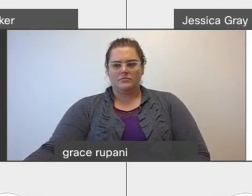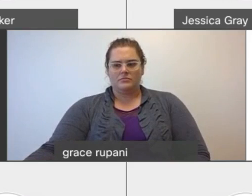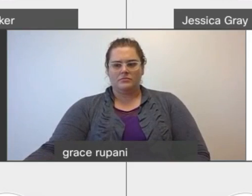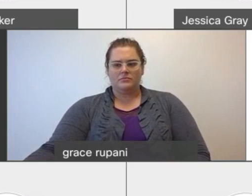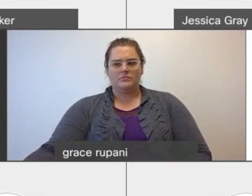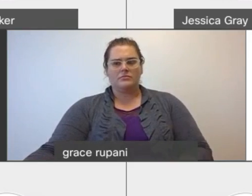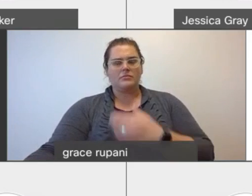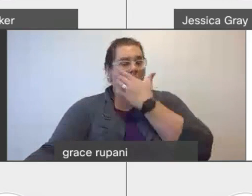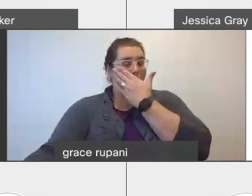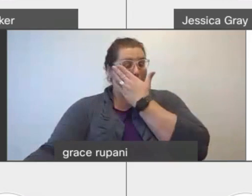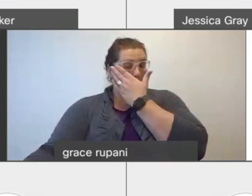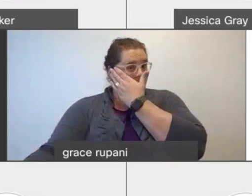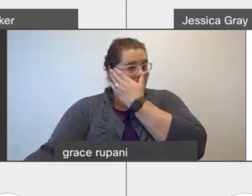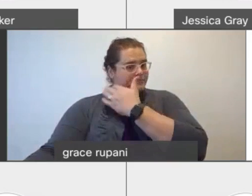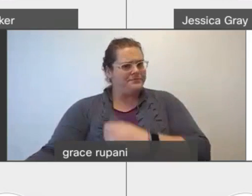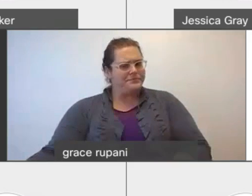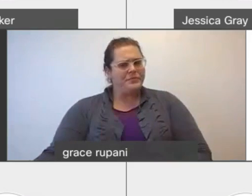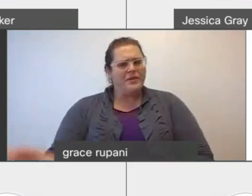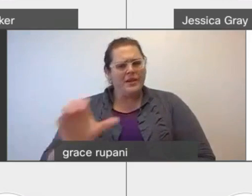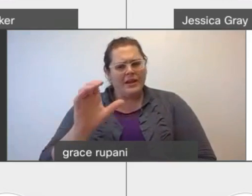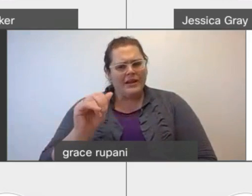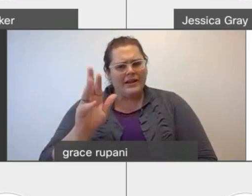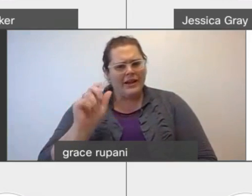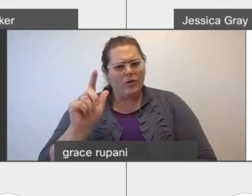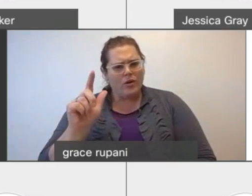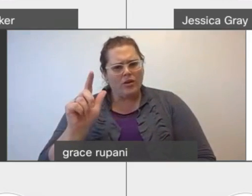Am I to assume that a question, Carol, went out to